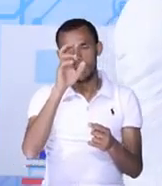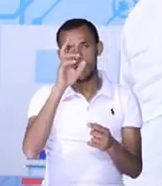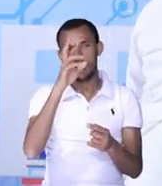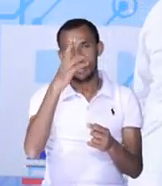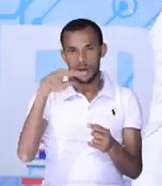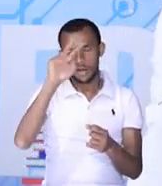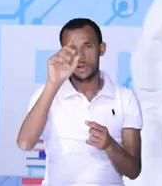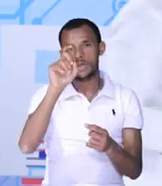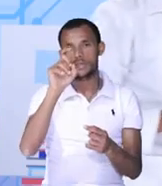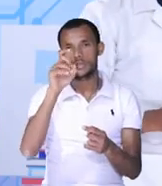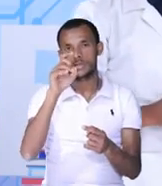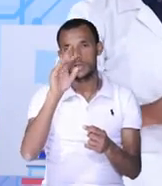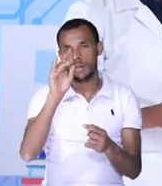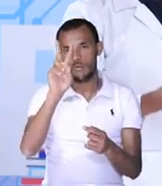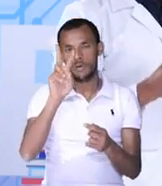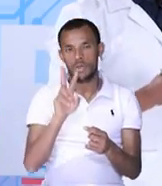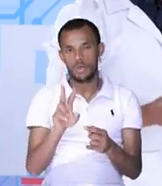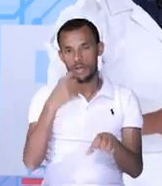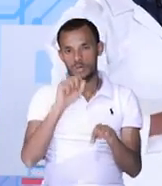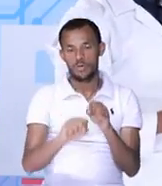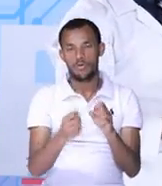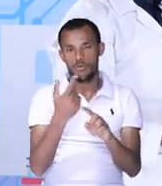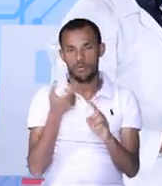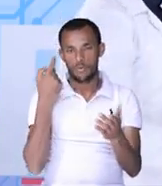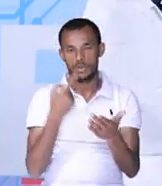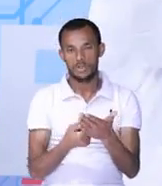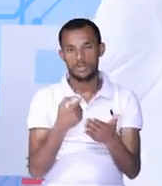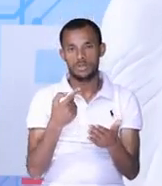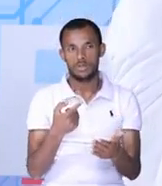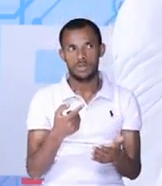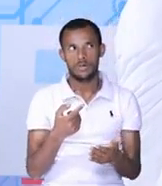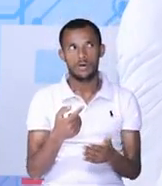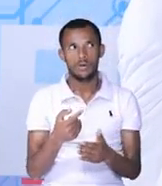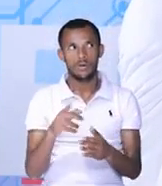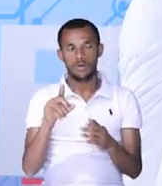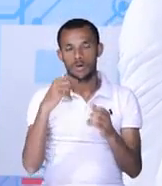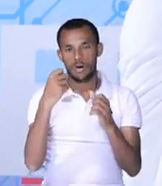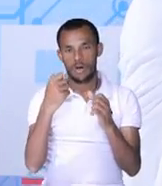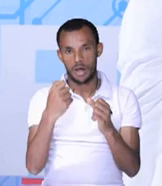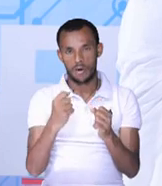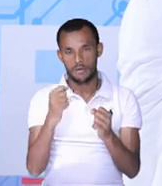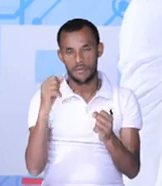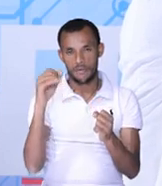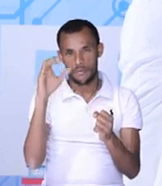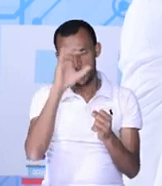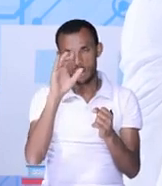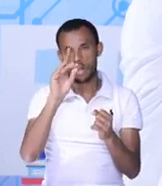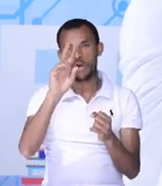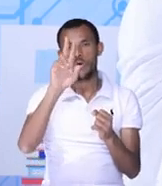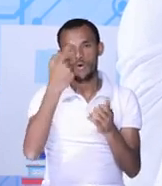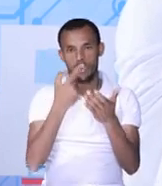be dv. So from this you can find du